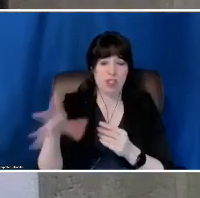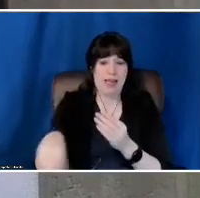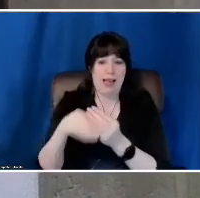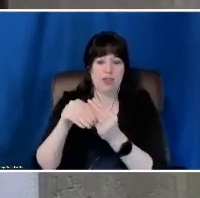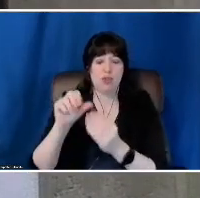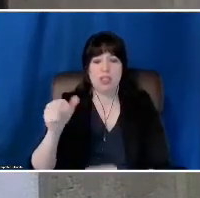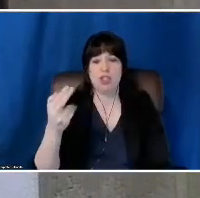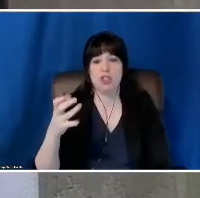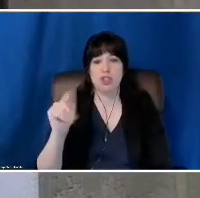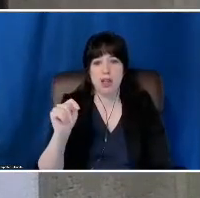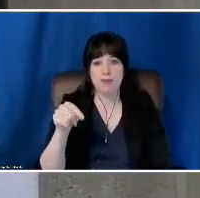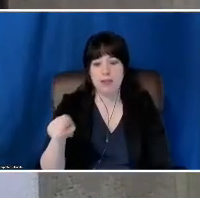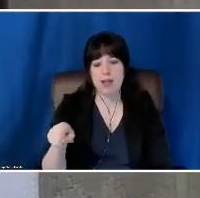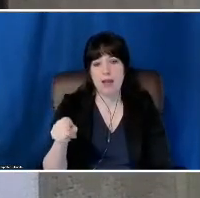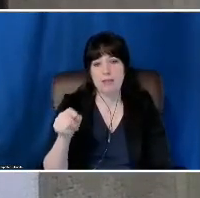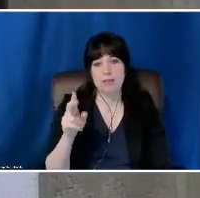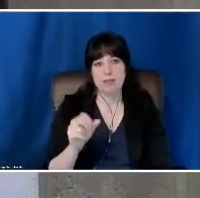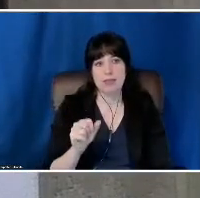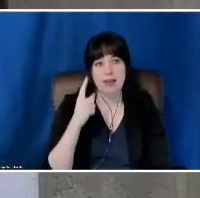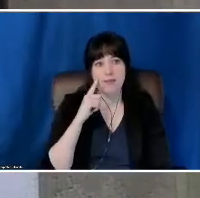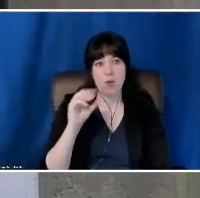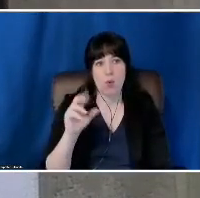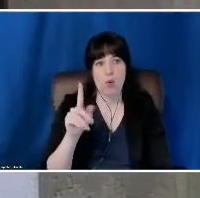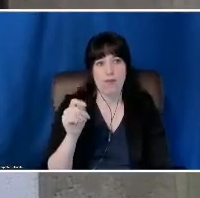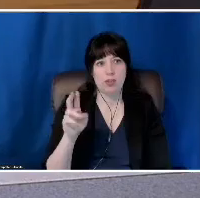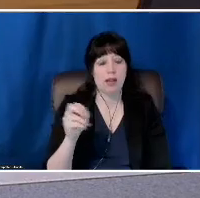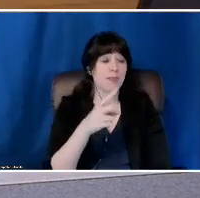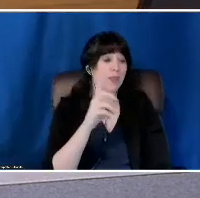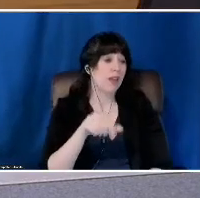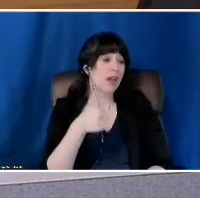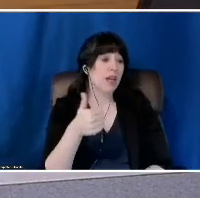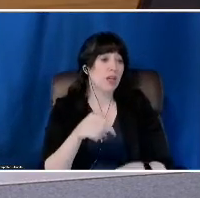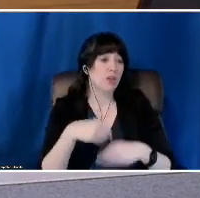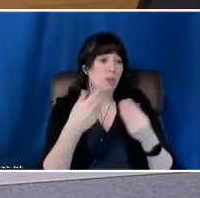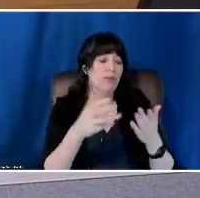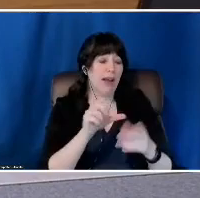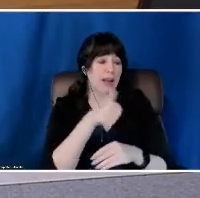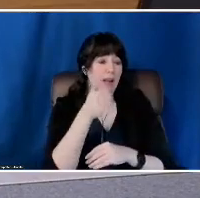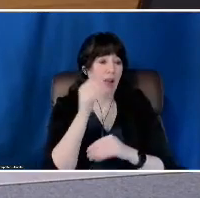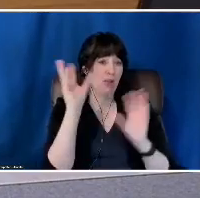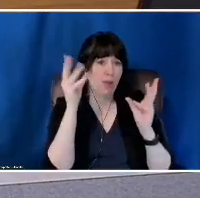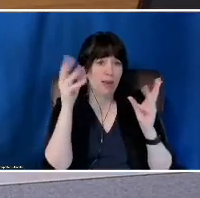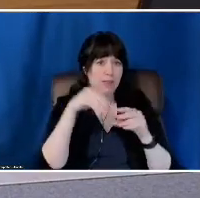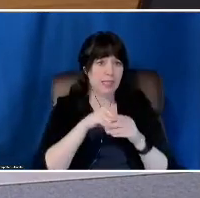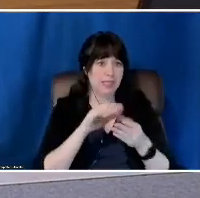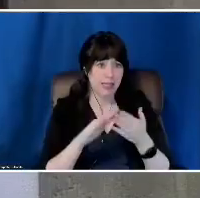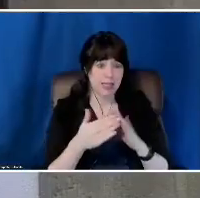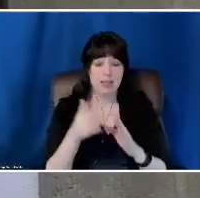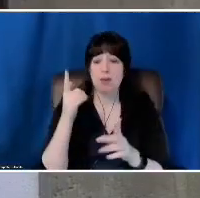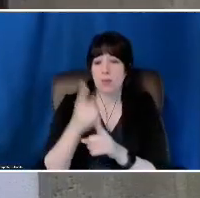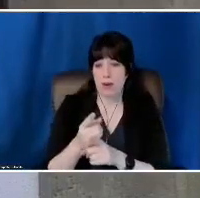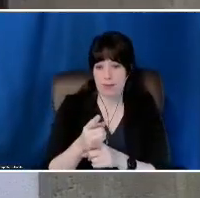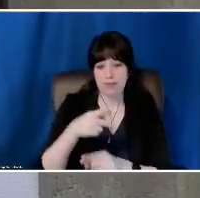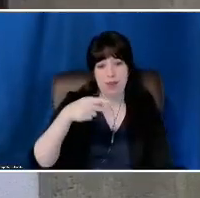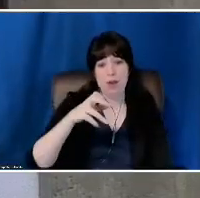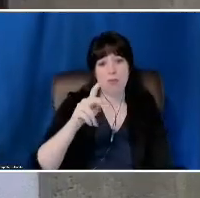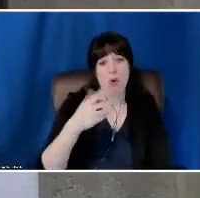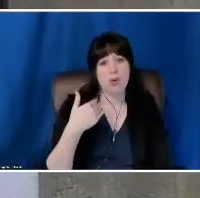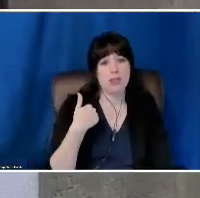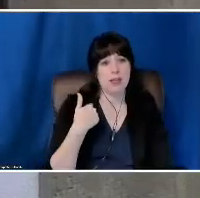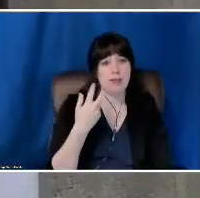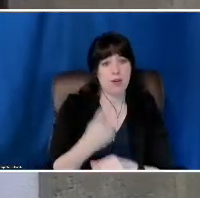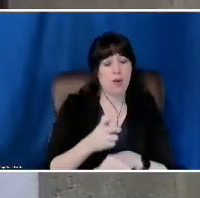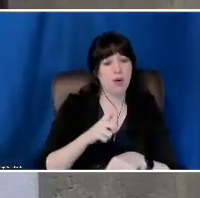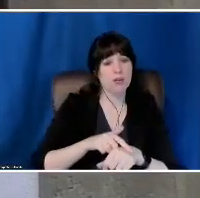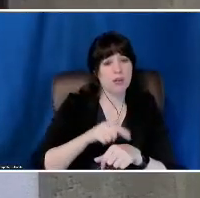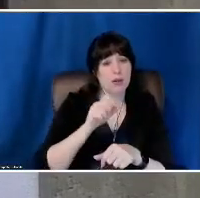staffed with overtime. Basically to provide another ambulance in the city. Correct. Falk is having difficulty staffing, and this helps bolster to make sure